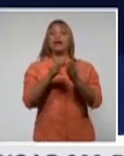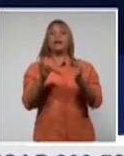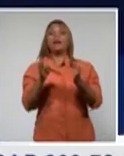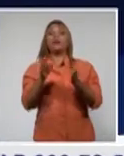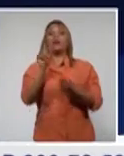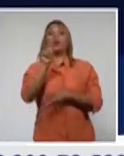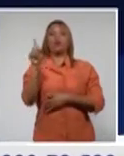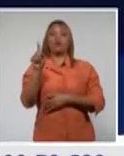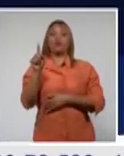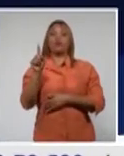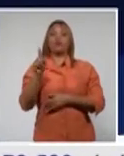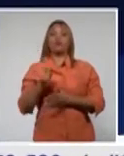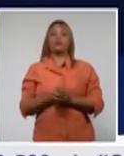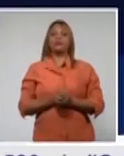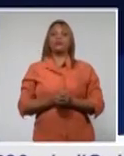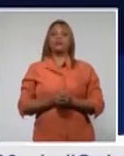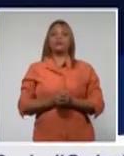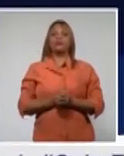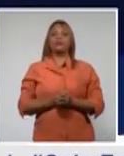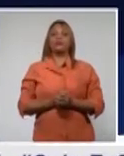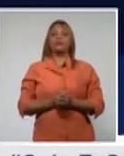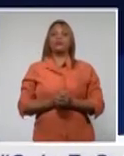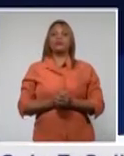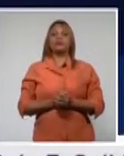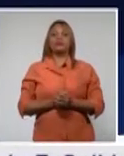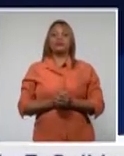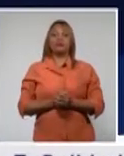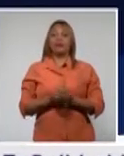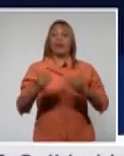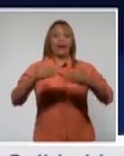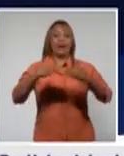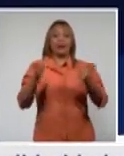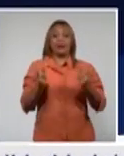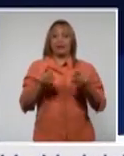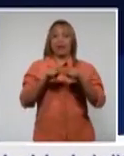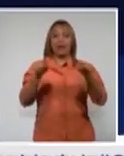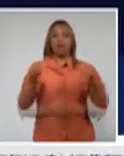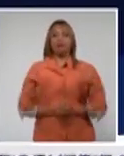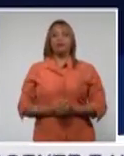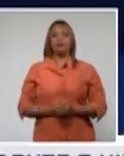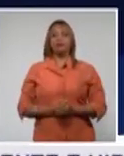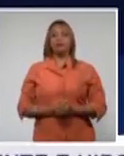in Havana, Artemisa, and Villa Clara.